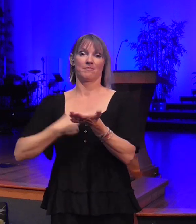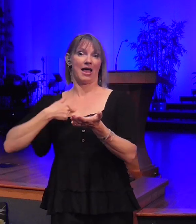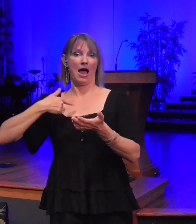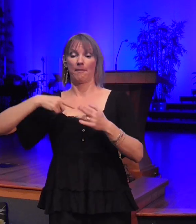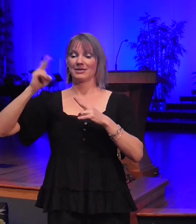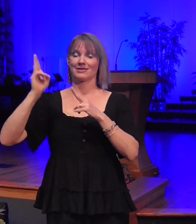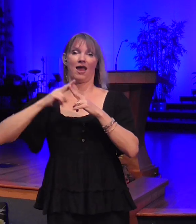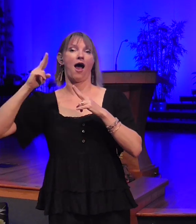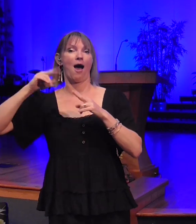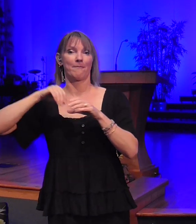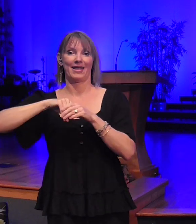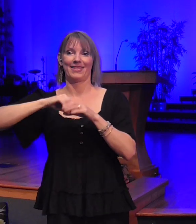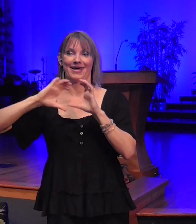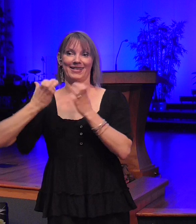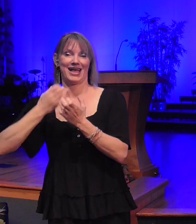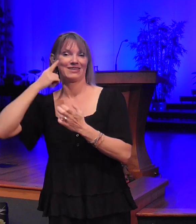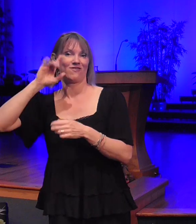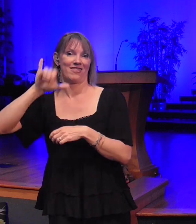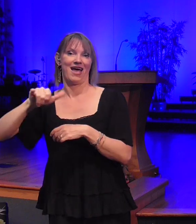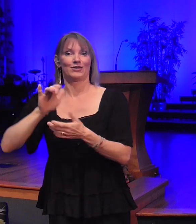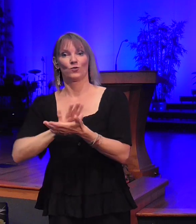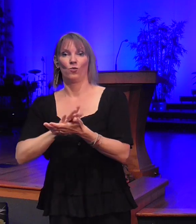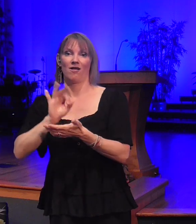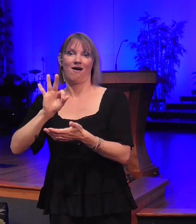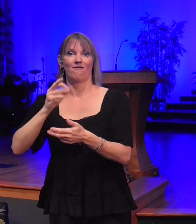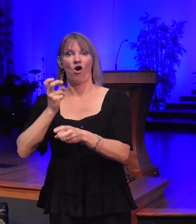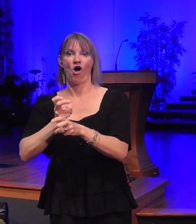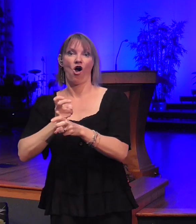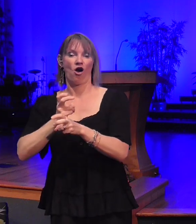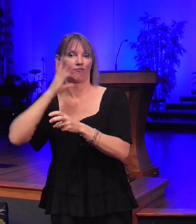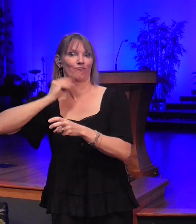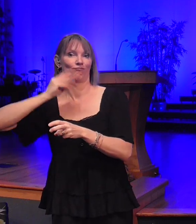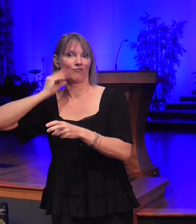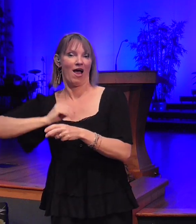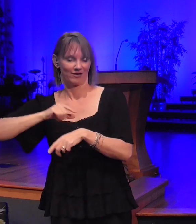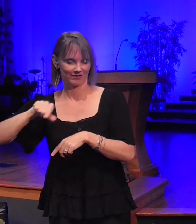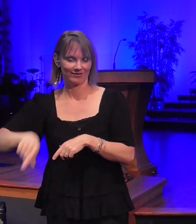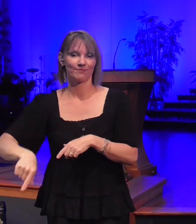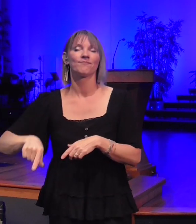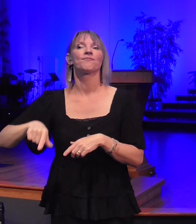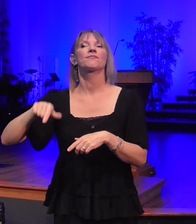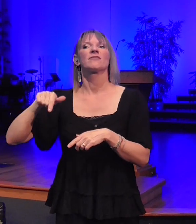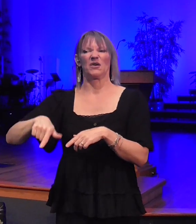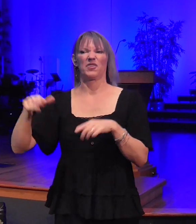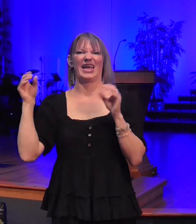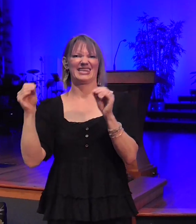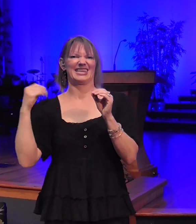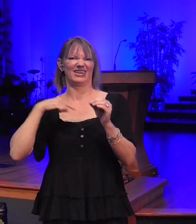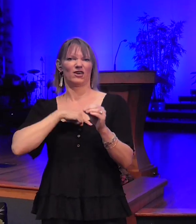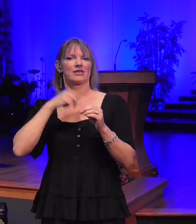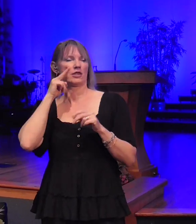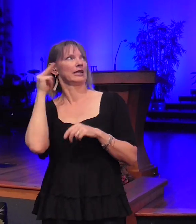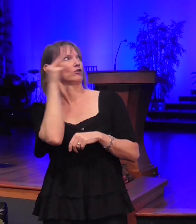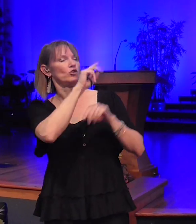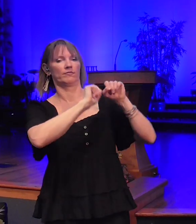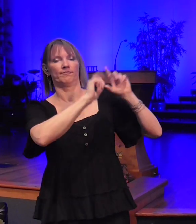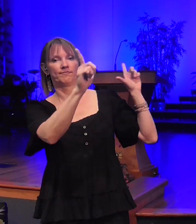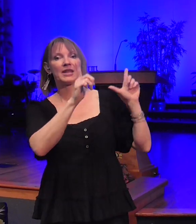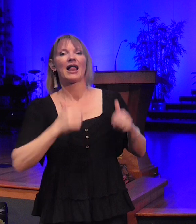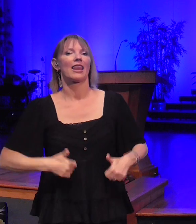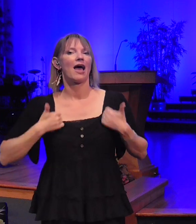Hard Knocks. And here is what the School of Hard Knocks teaches us. Let's take a look at it. Life is